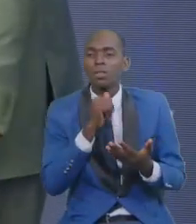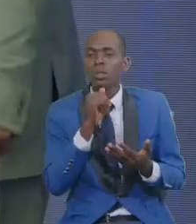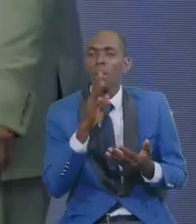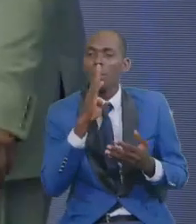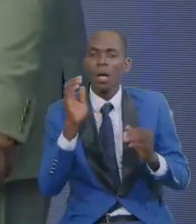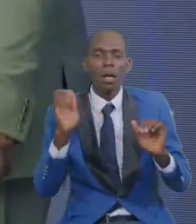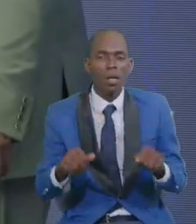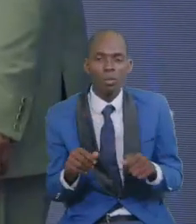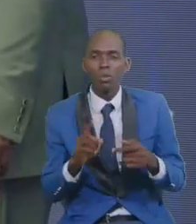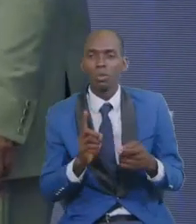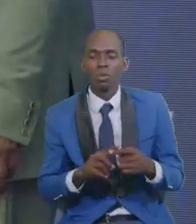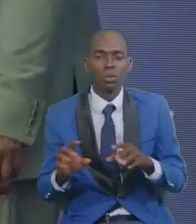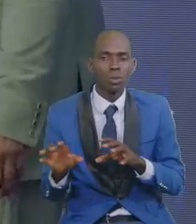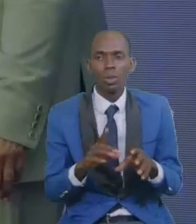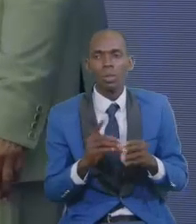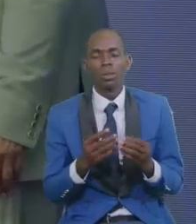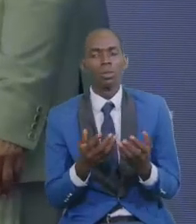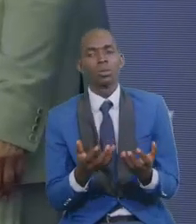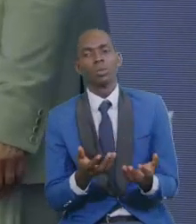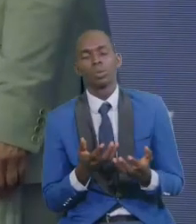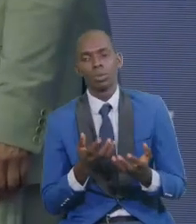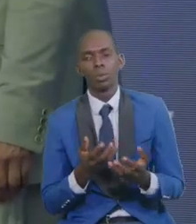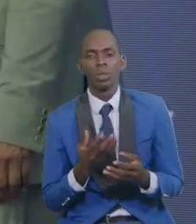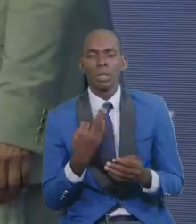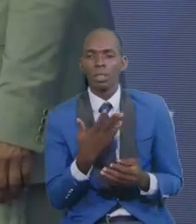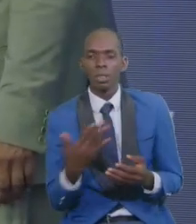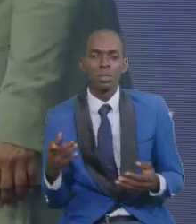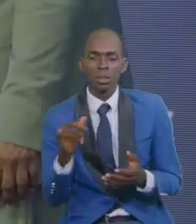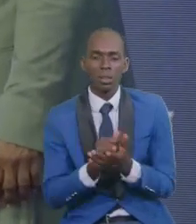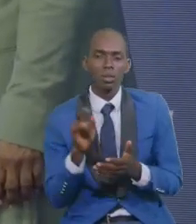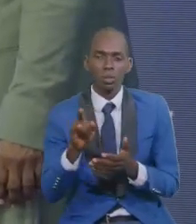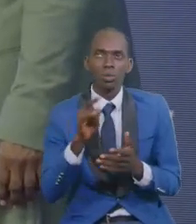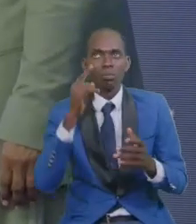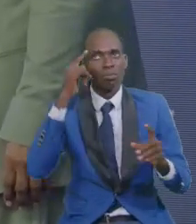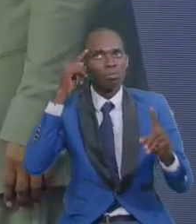the desires and the aspirations you have.